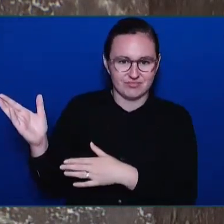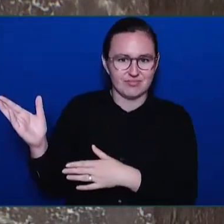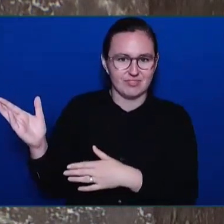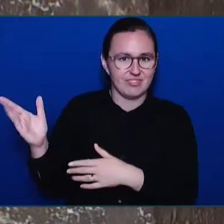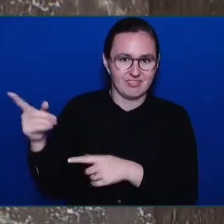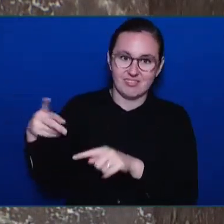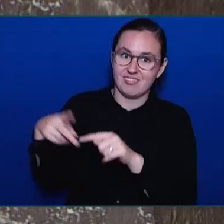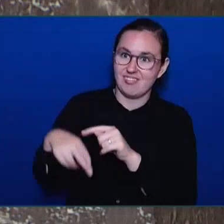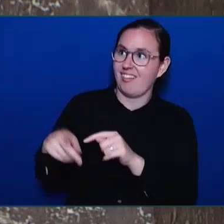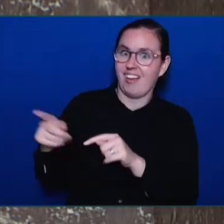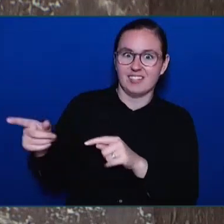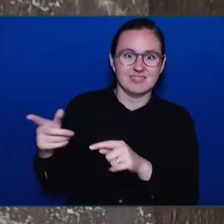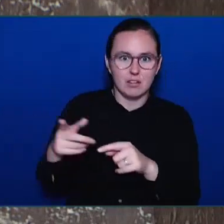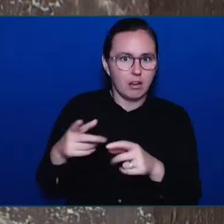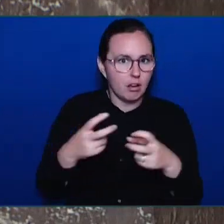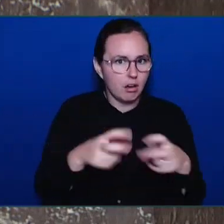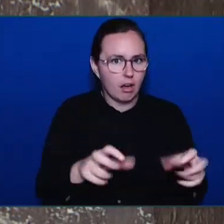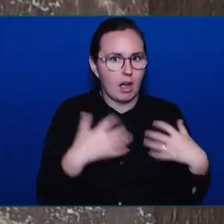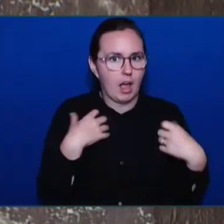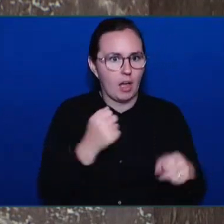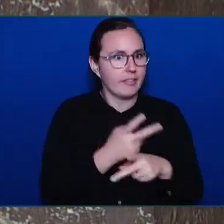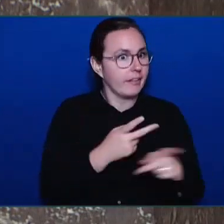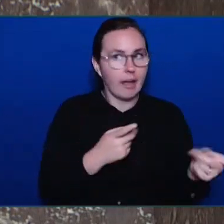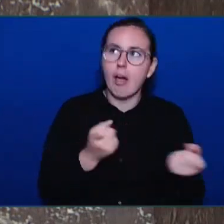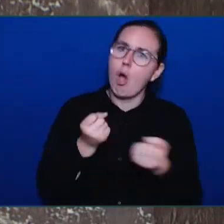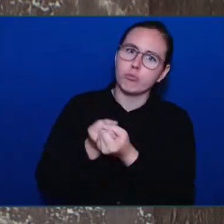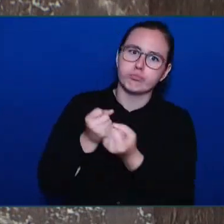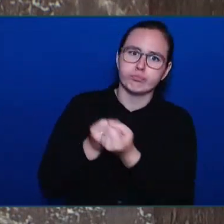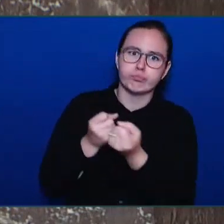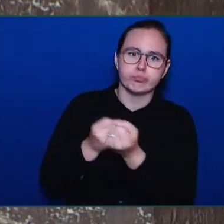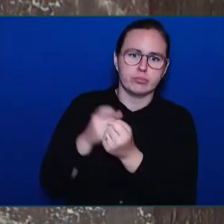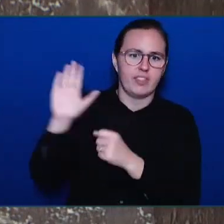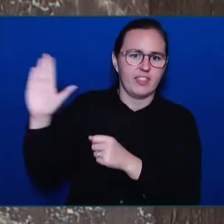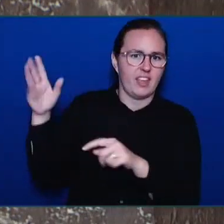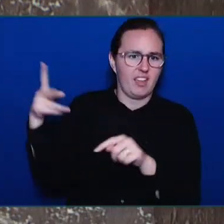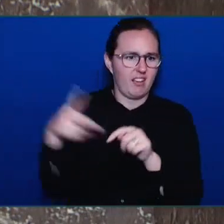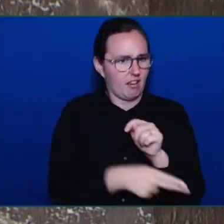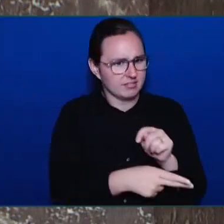Speaker, Ontario's finance minister at the time.